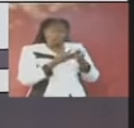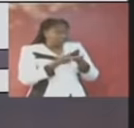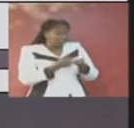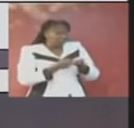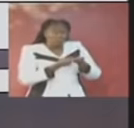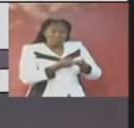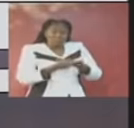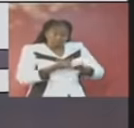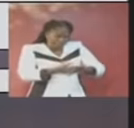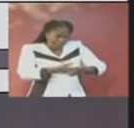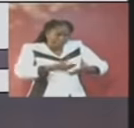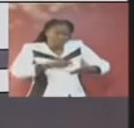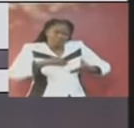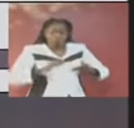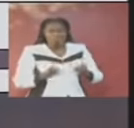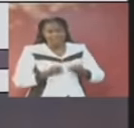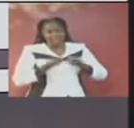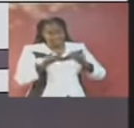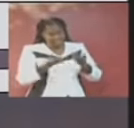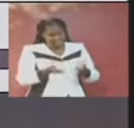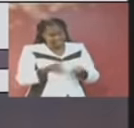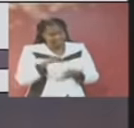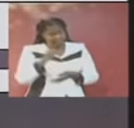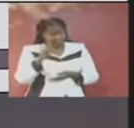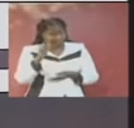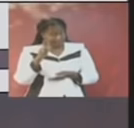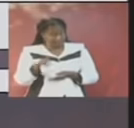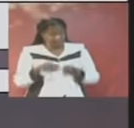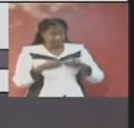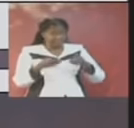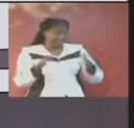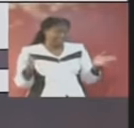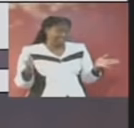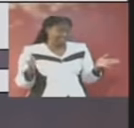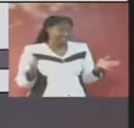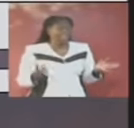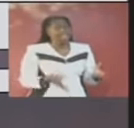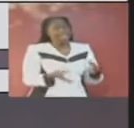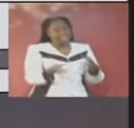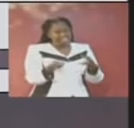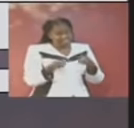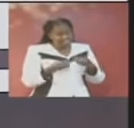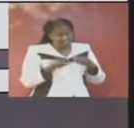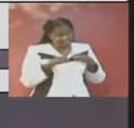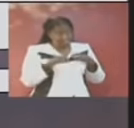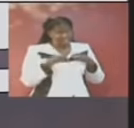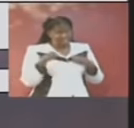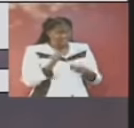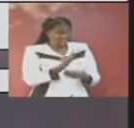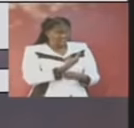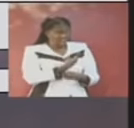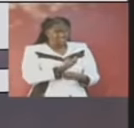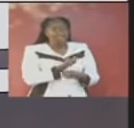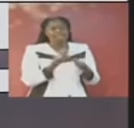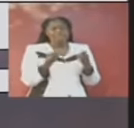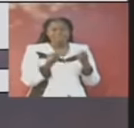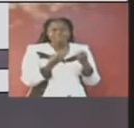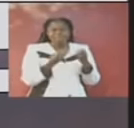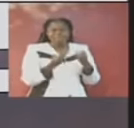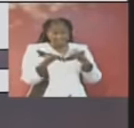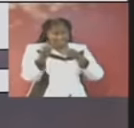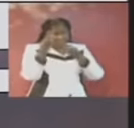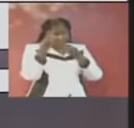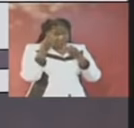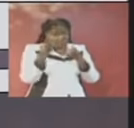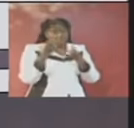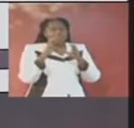analyses provide us with actionable data which we share with our relevant stakeholders, key among them being the CMOHs, to facilitate